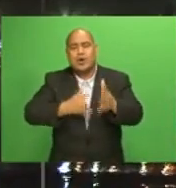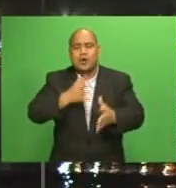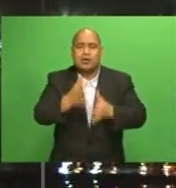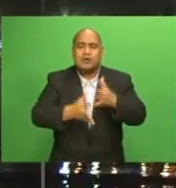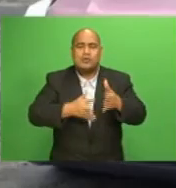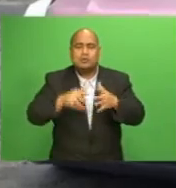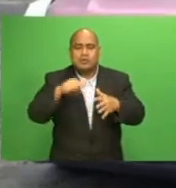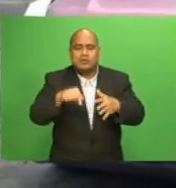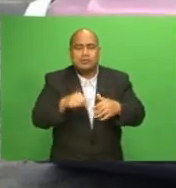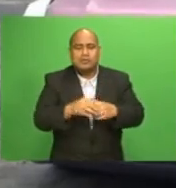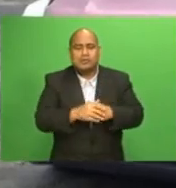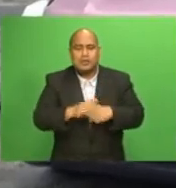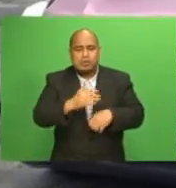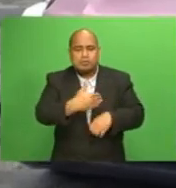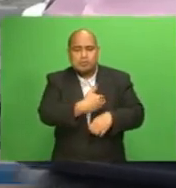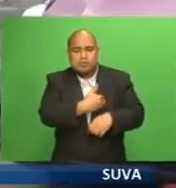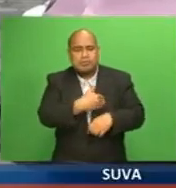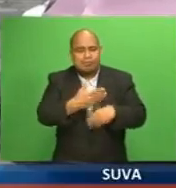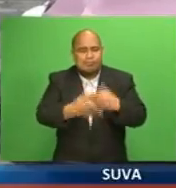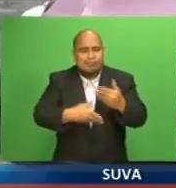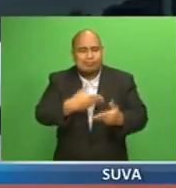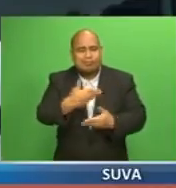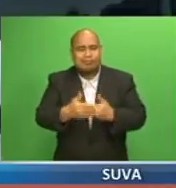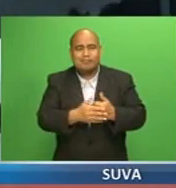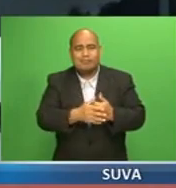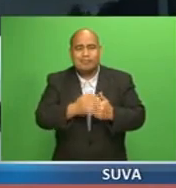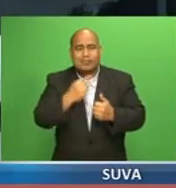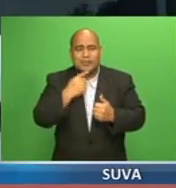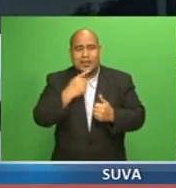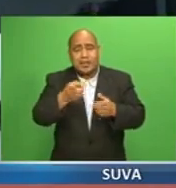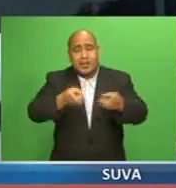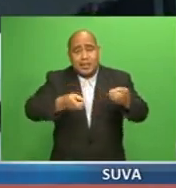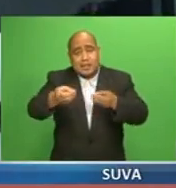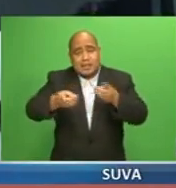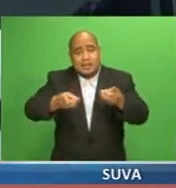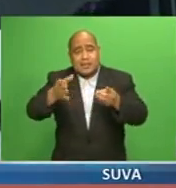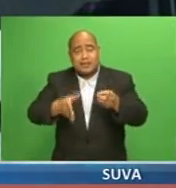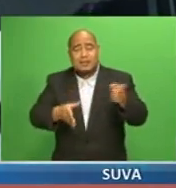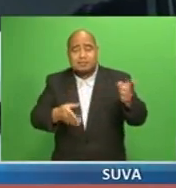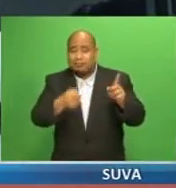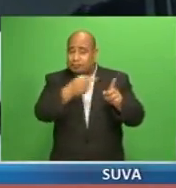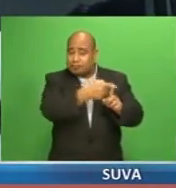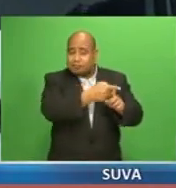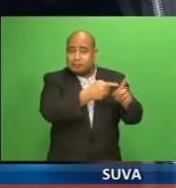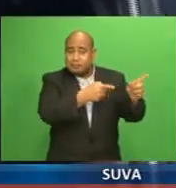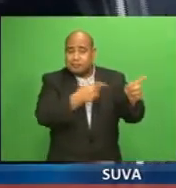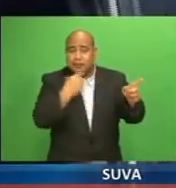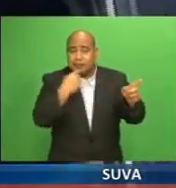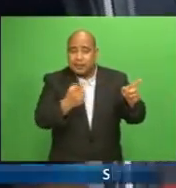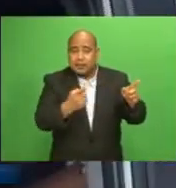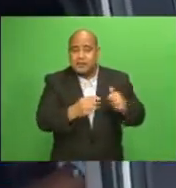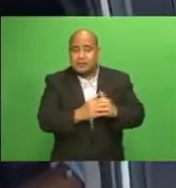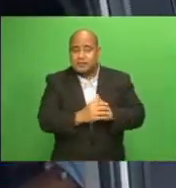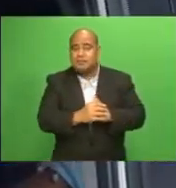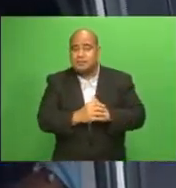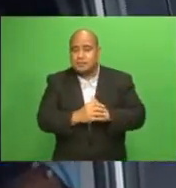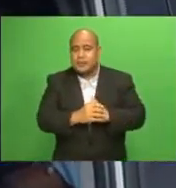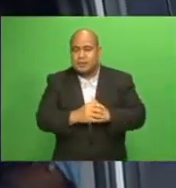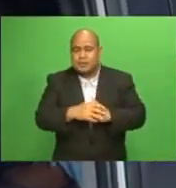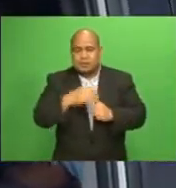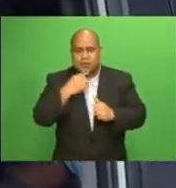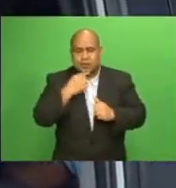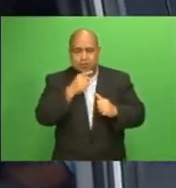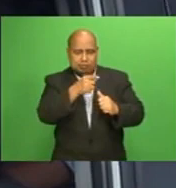reports. Kindergarten Director Milika Ratutivivi says the initiative is unusual, informative and